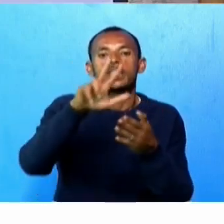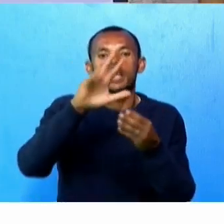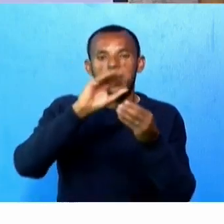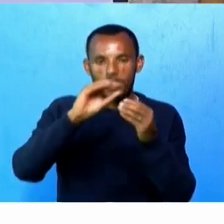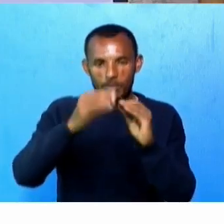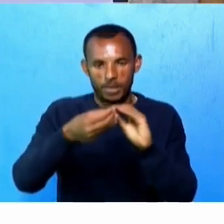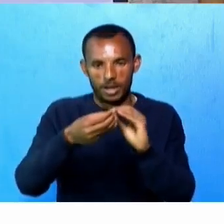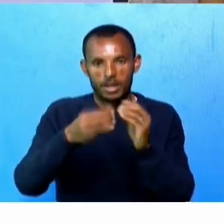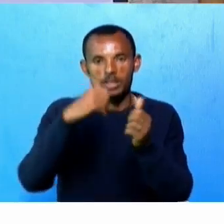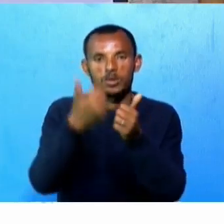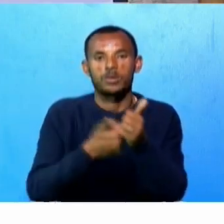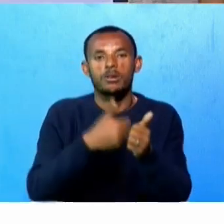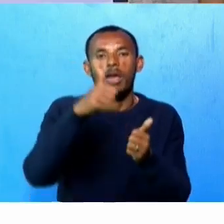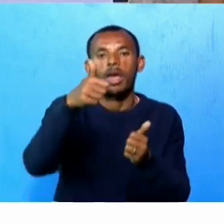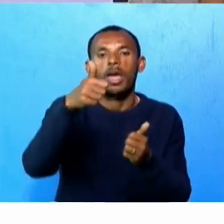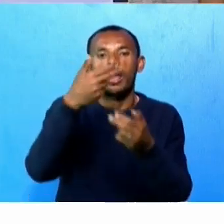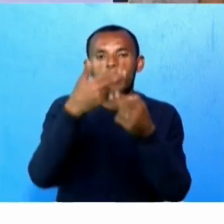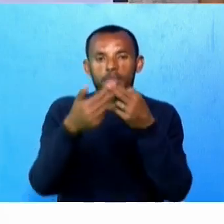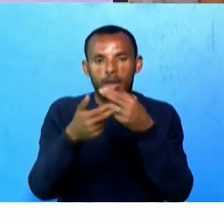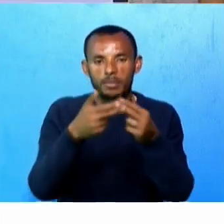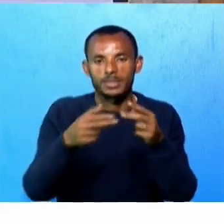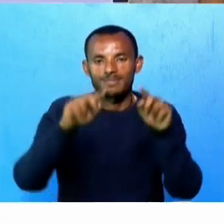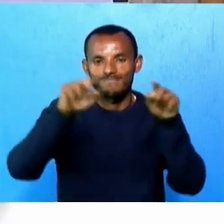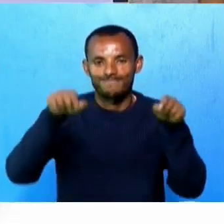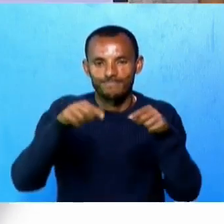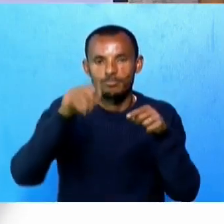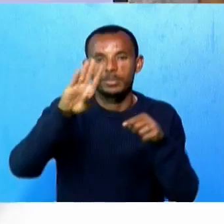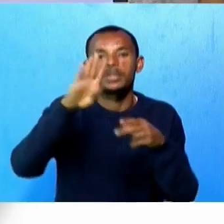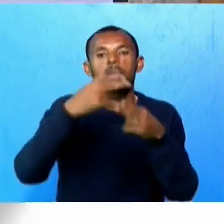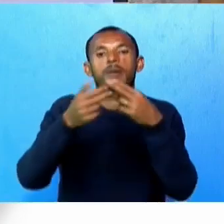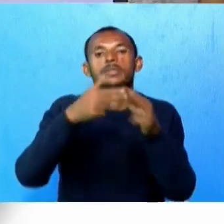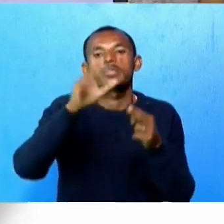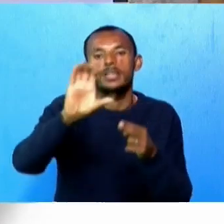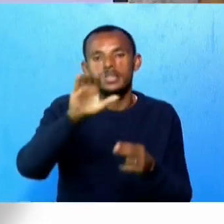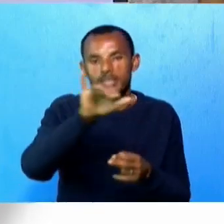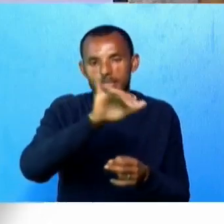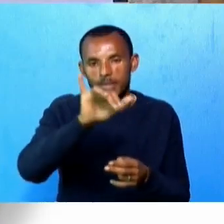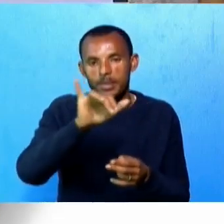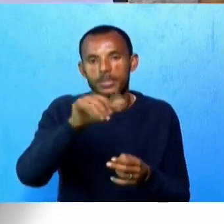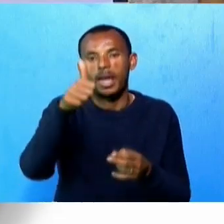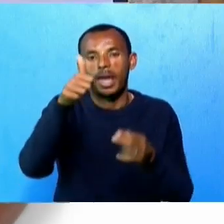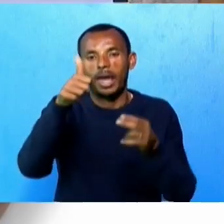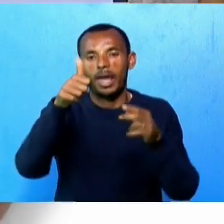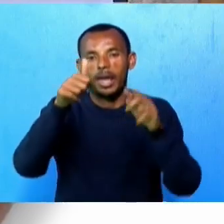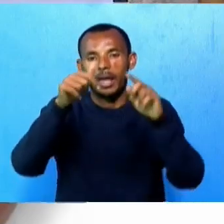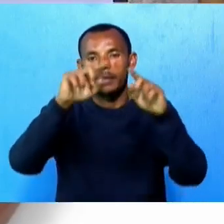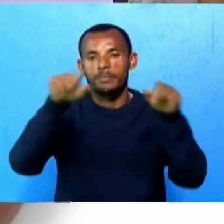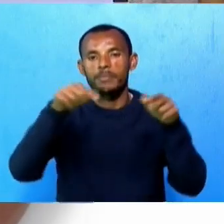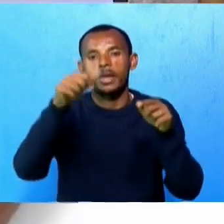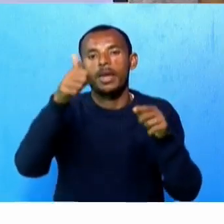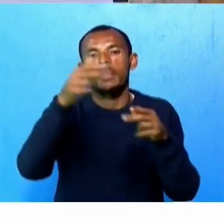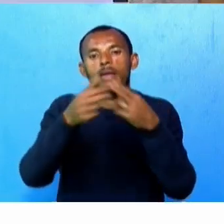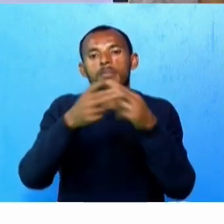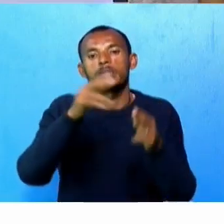this order, A times B times C is the same as A times B times C.